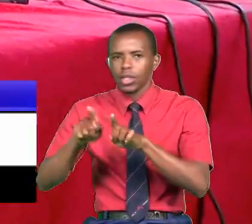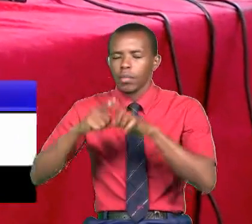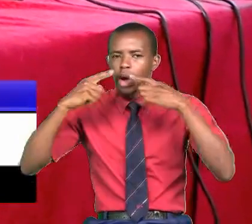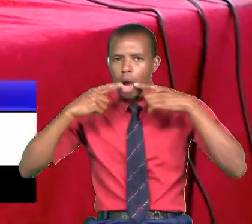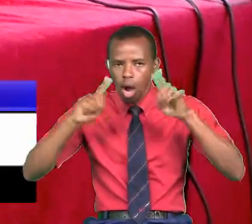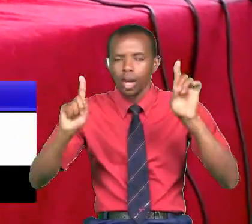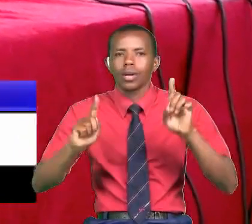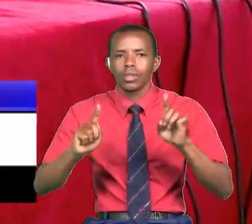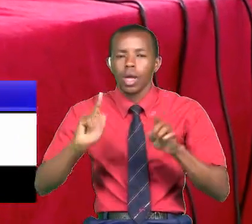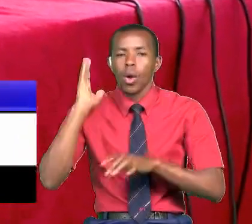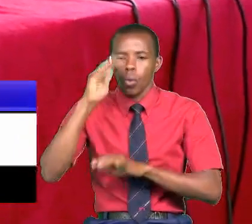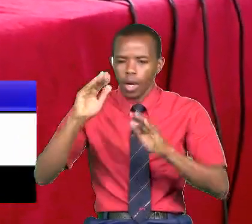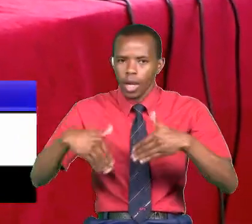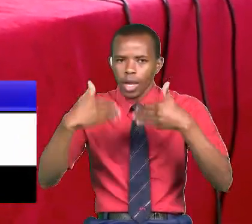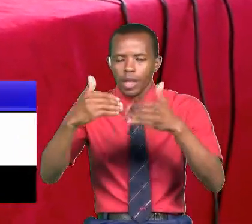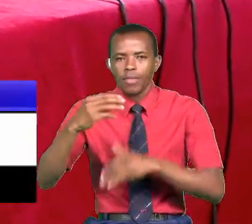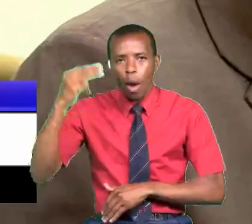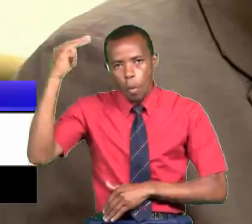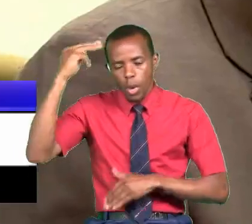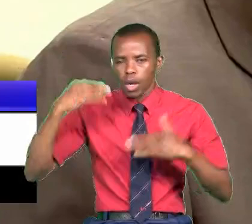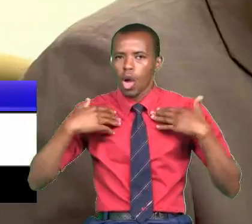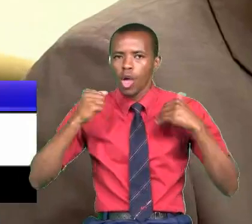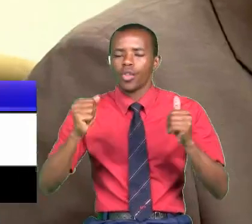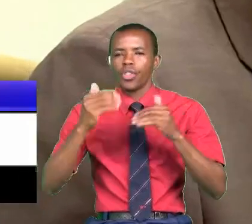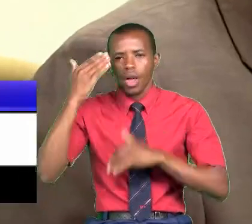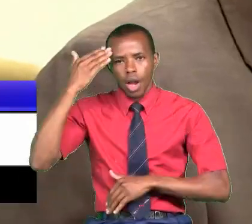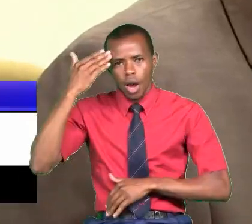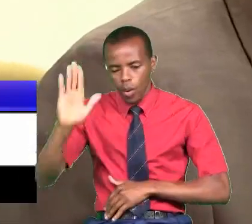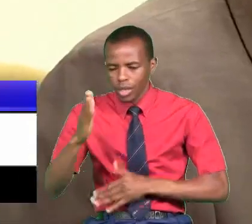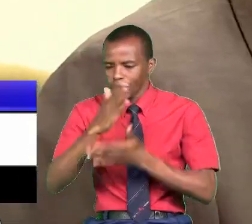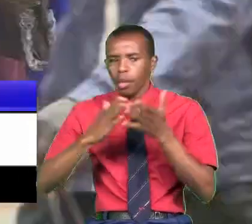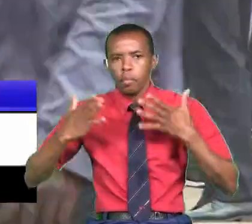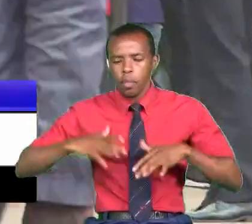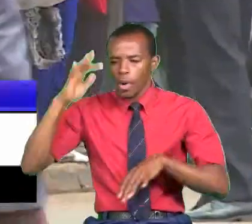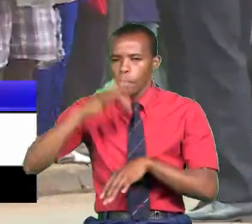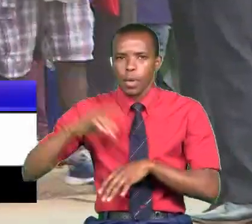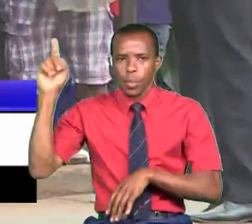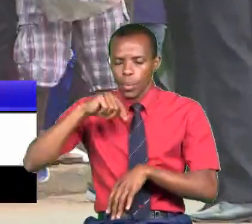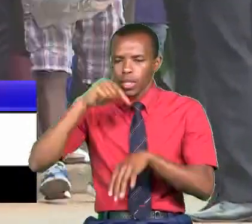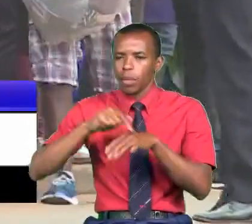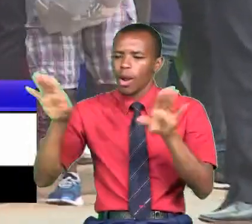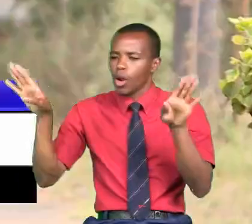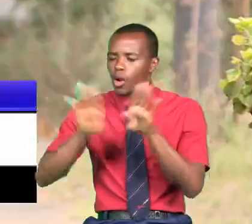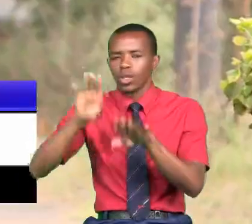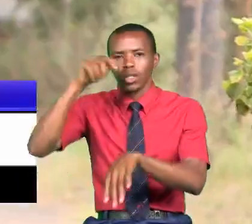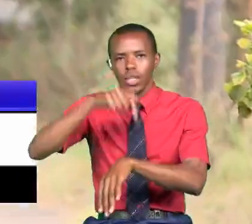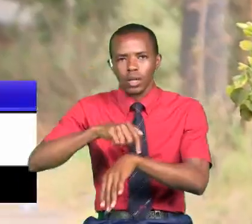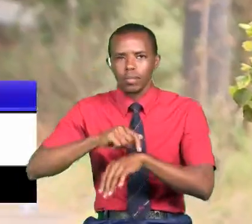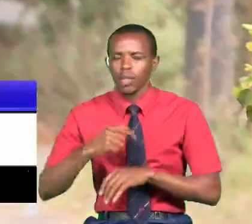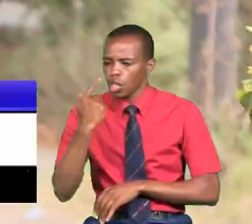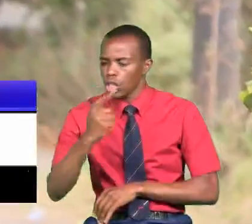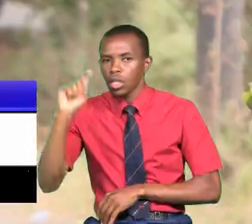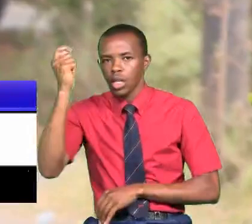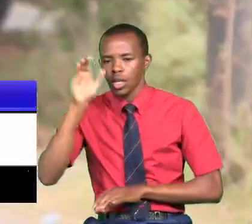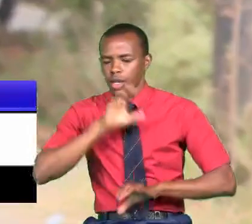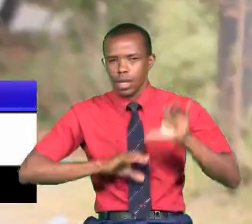declared that they are going to offer mental health awareness, considering that some people were affected during the lockdown period. Every Kenyan